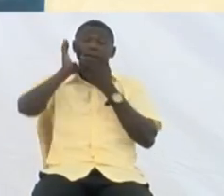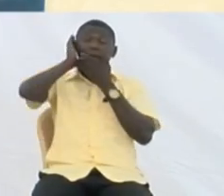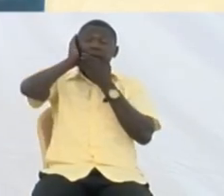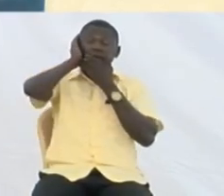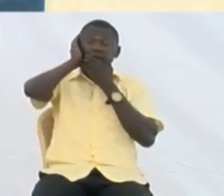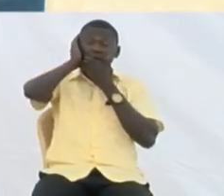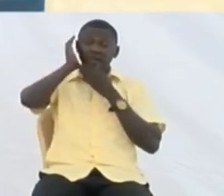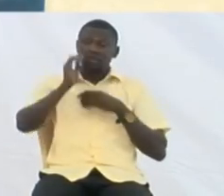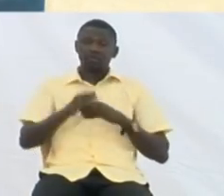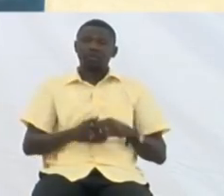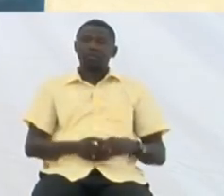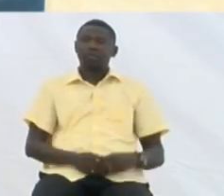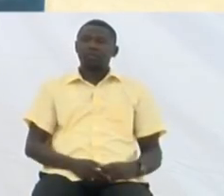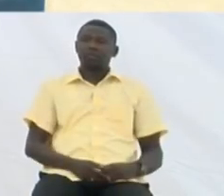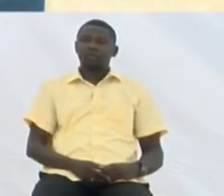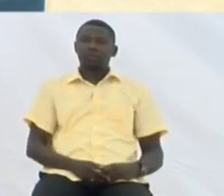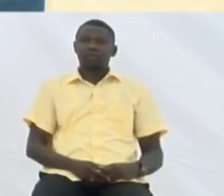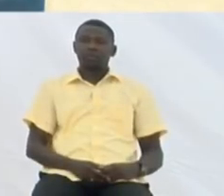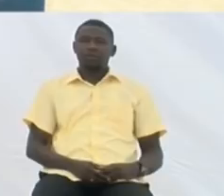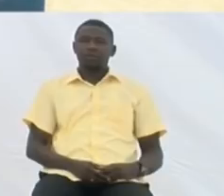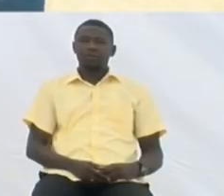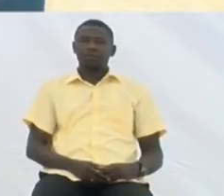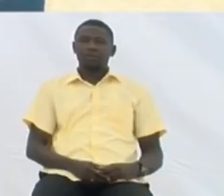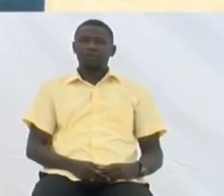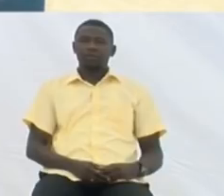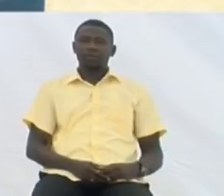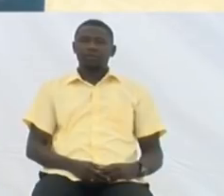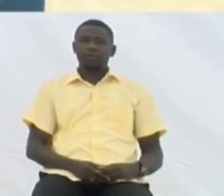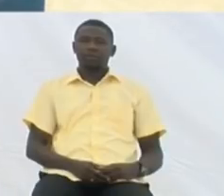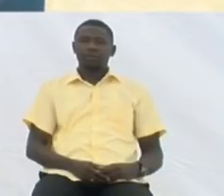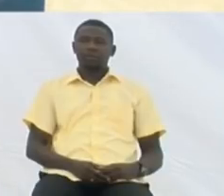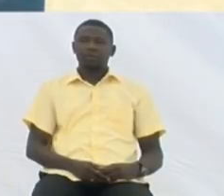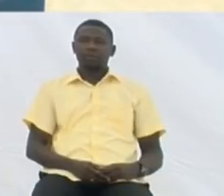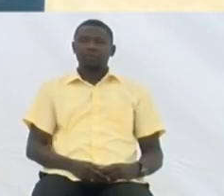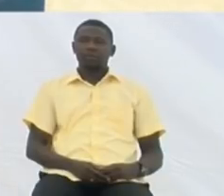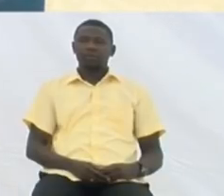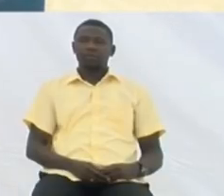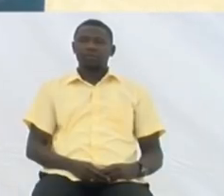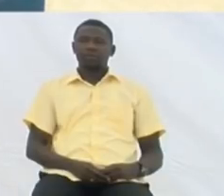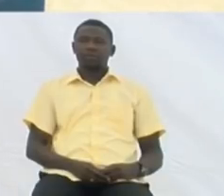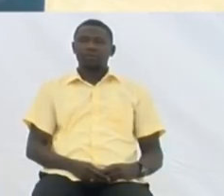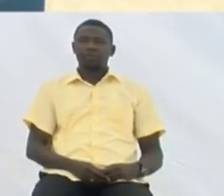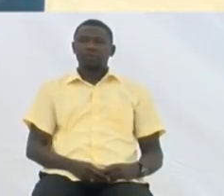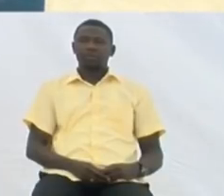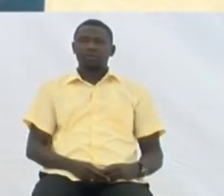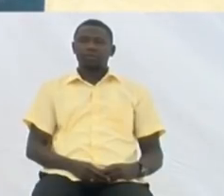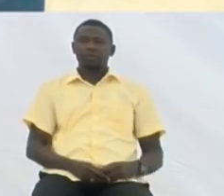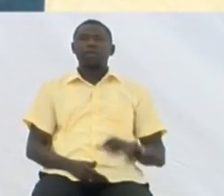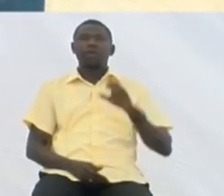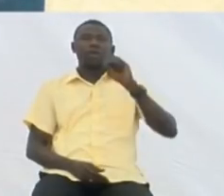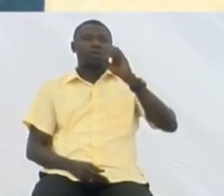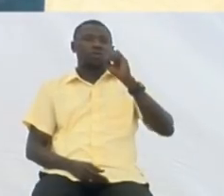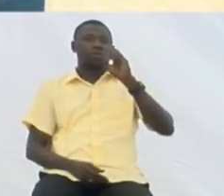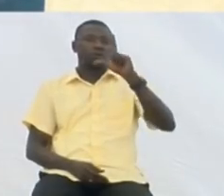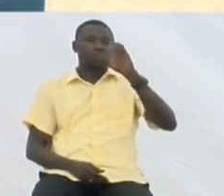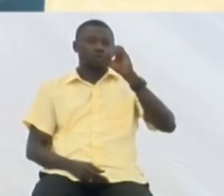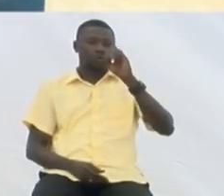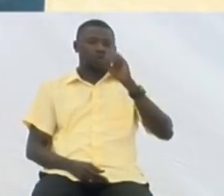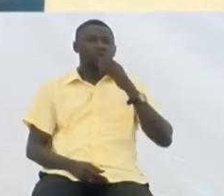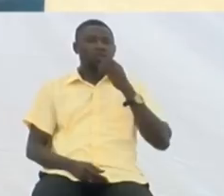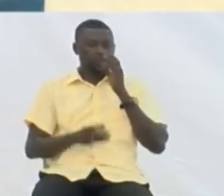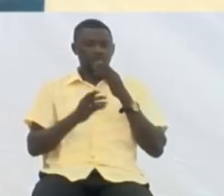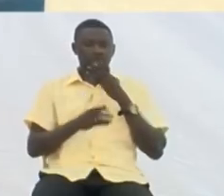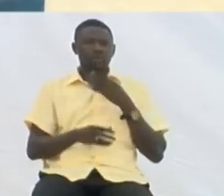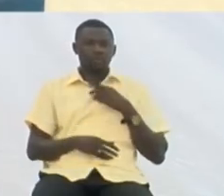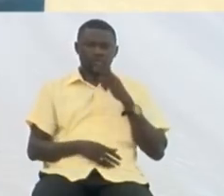to pray. Solo Nathan Jibe, Kuala Moleka Labula, I Kulakafundija and Dumbe. mari mol ta la bula ta wada. Solo